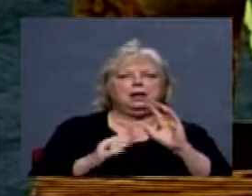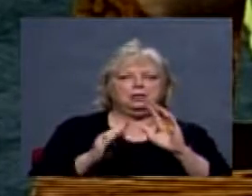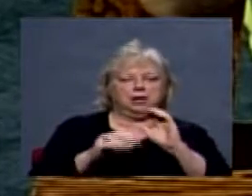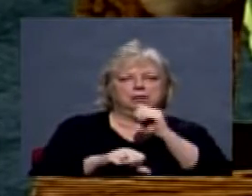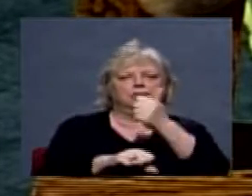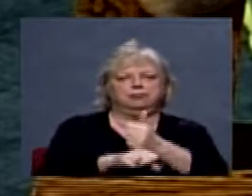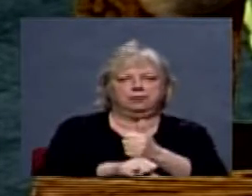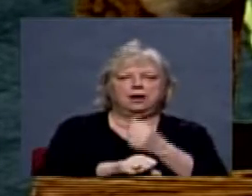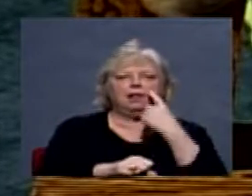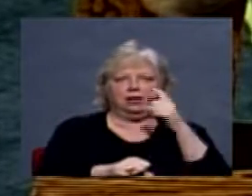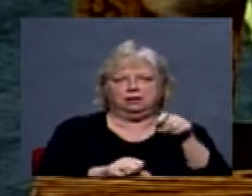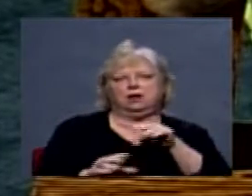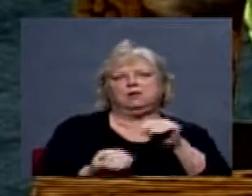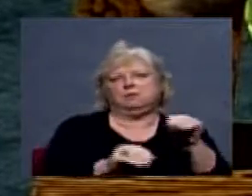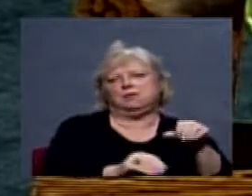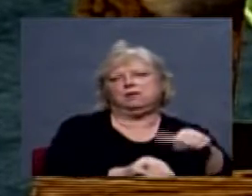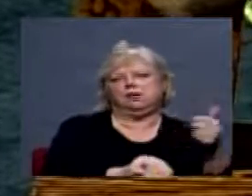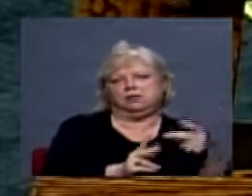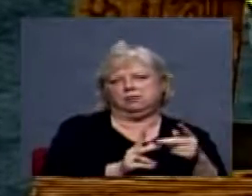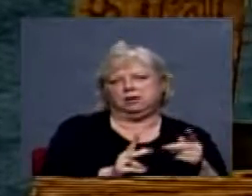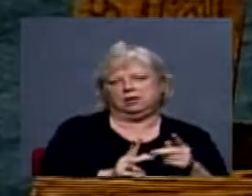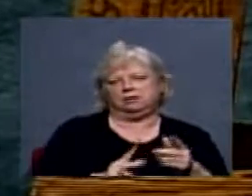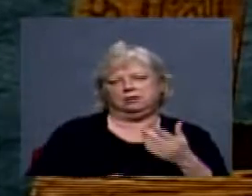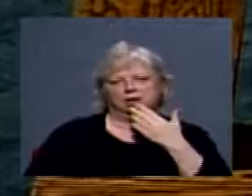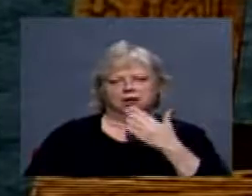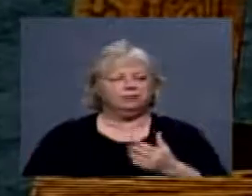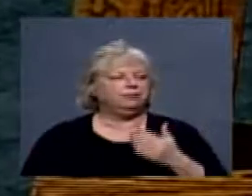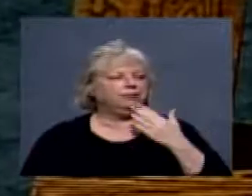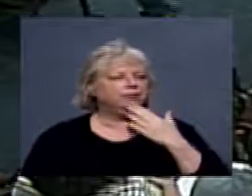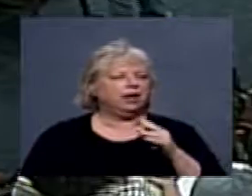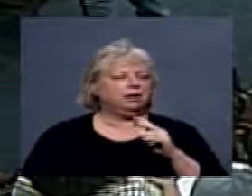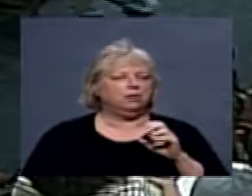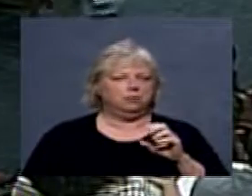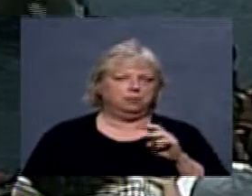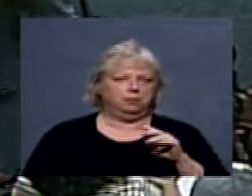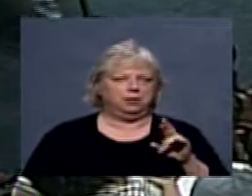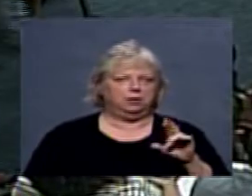needs to be somewhere else. Thank you. Thank you, Mr. Smith.